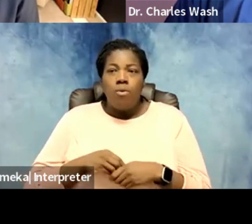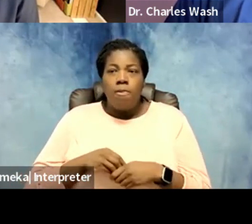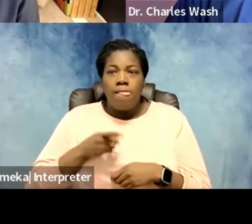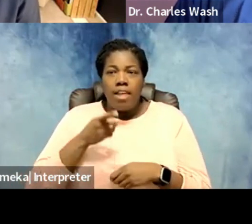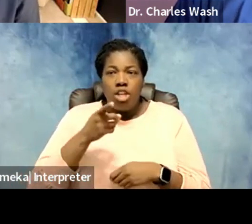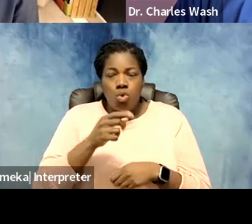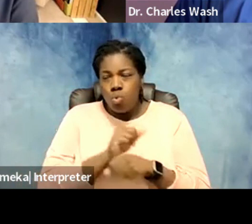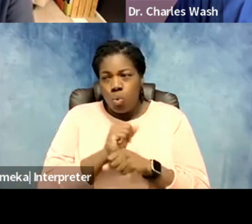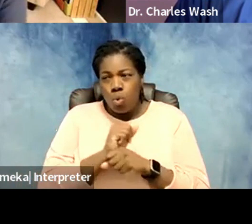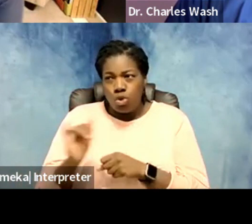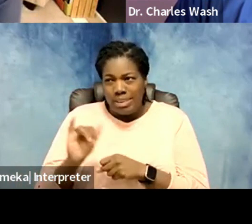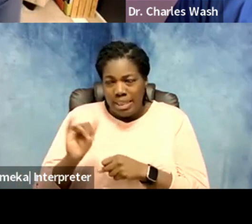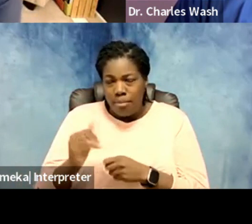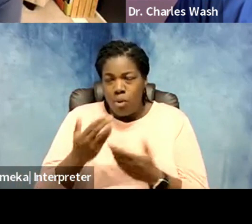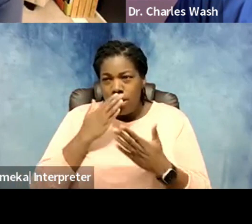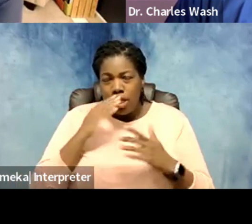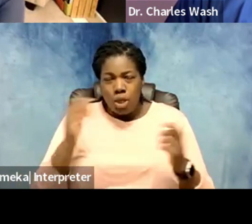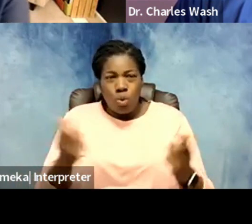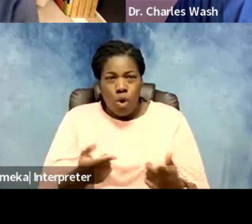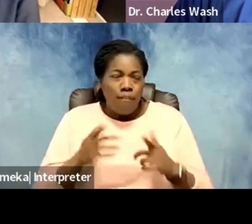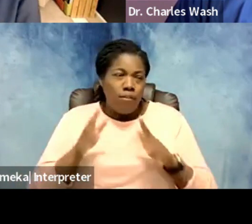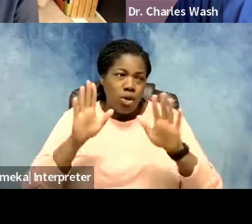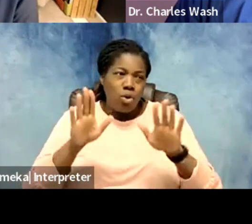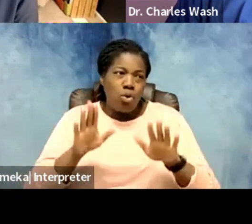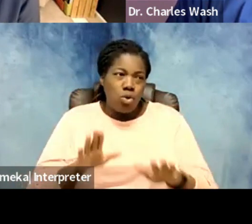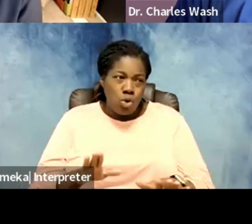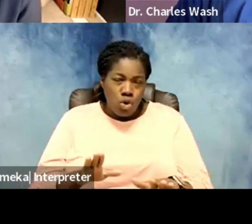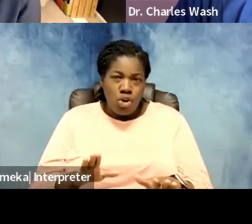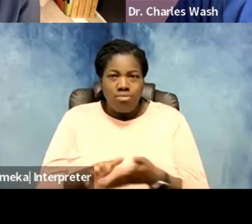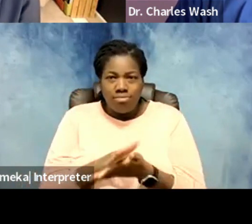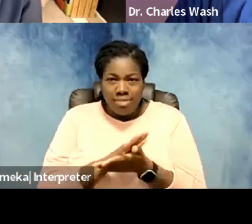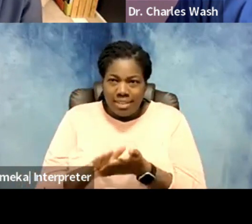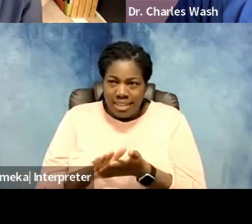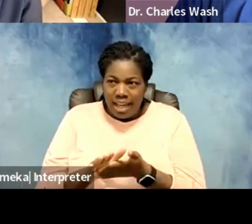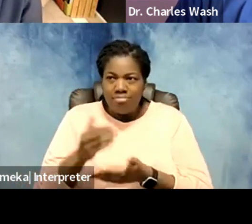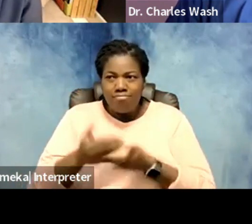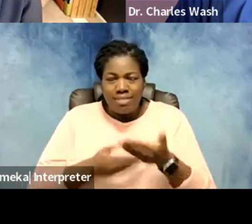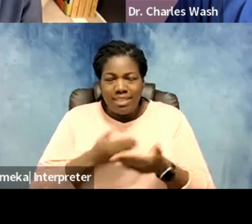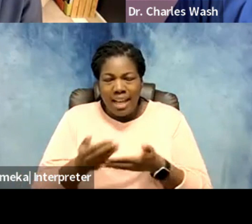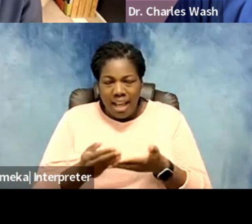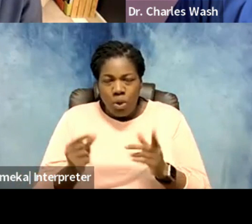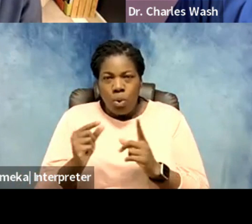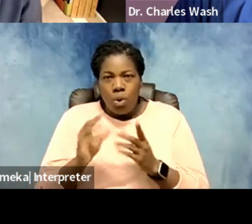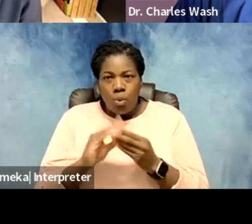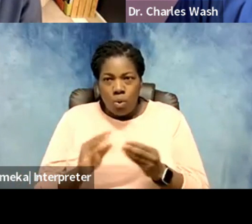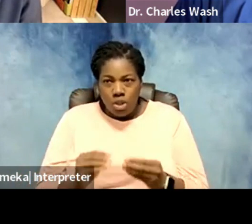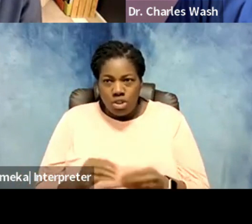in which you work. And so I just want to thank you all for such a great, those great kind words, and many